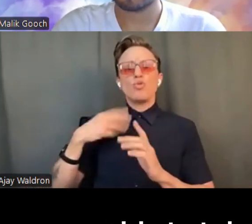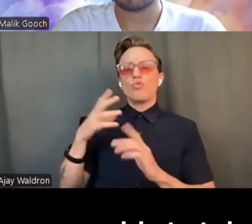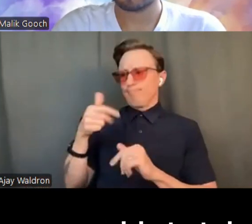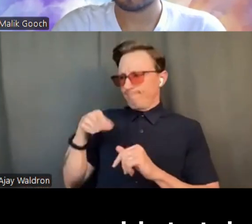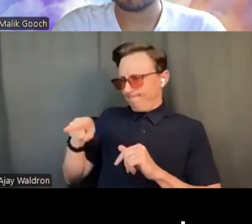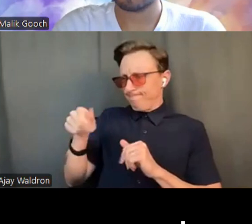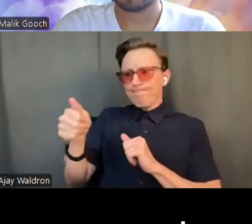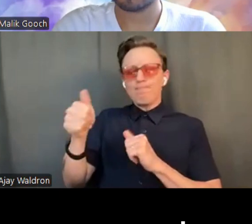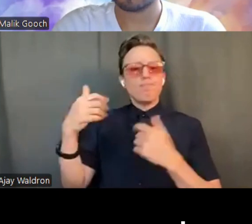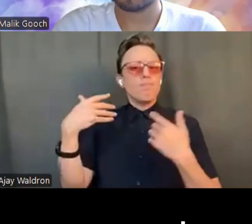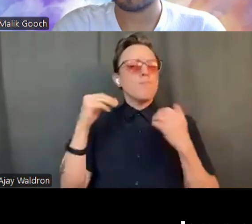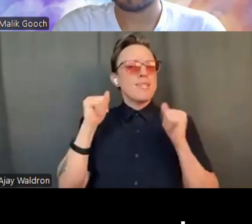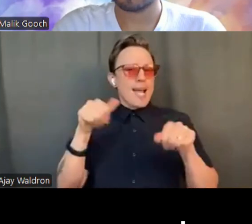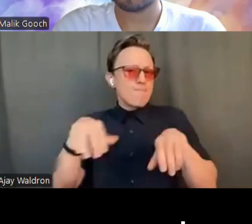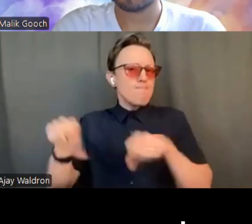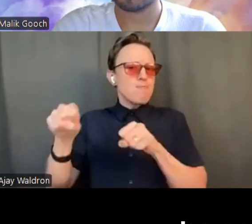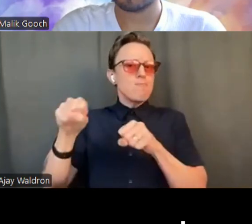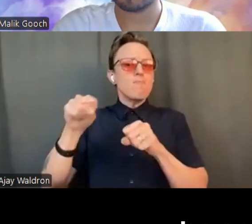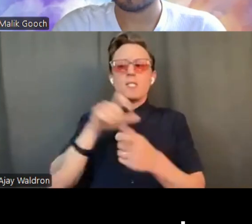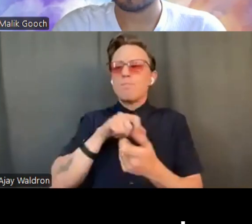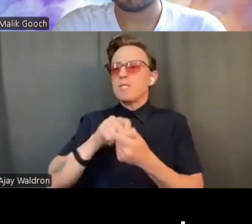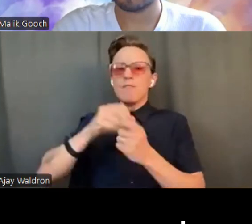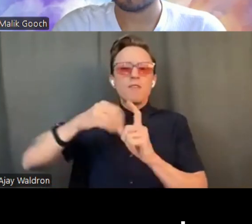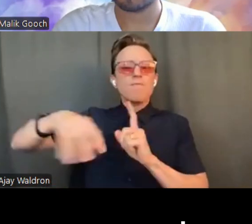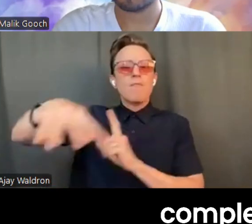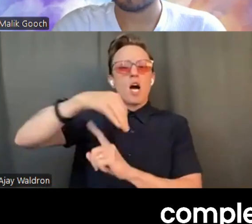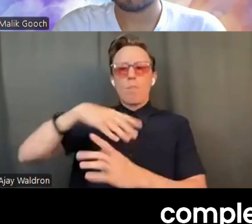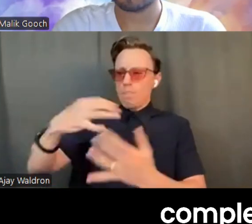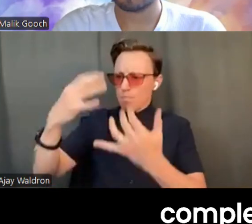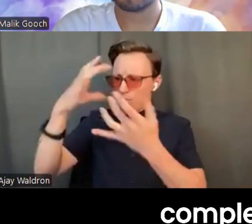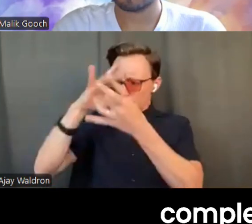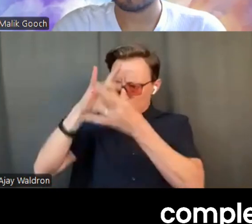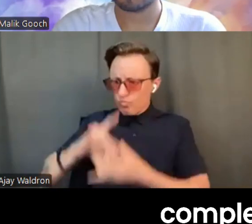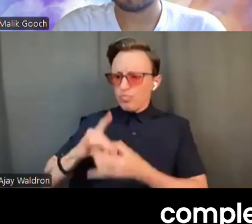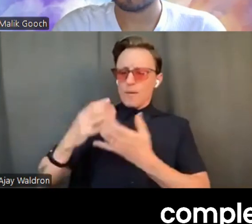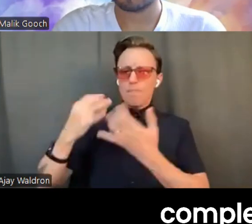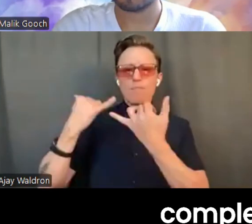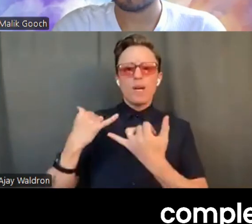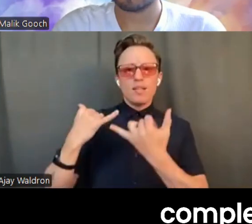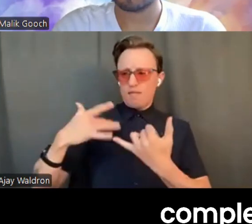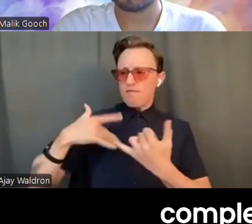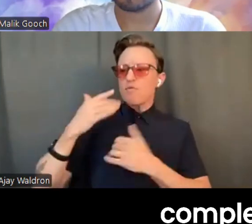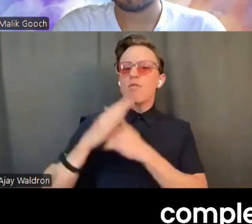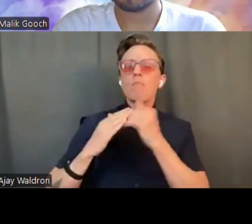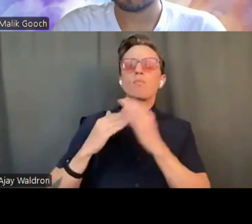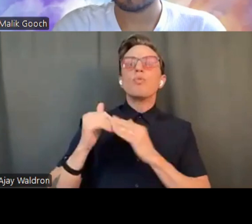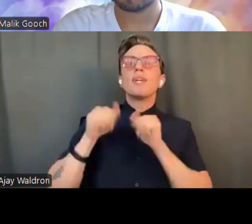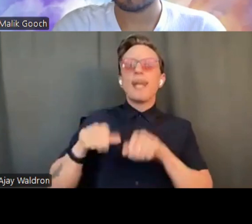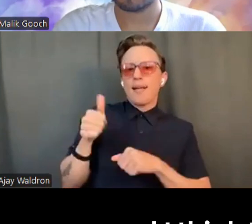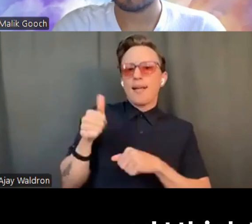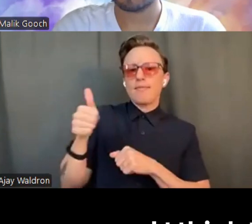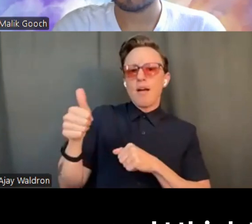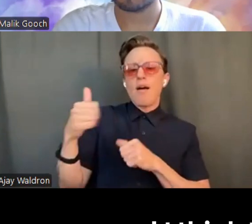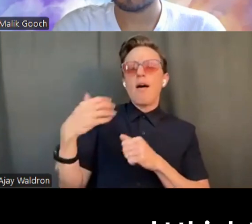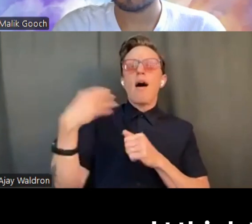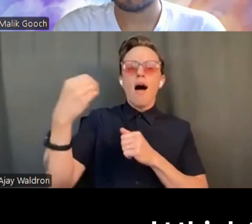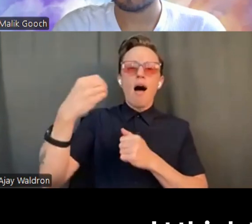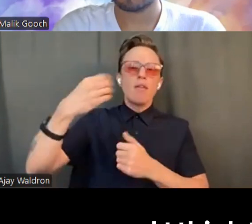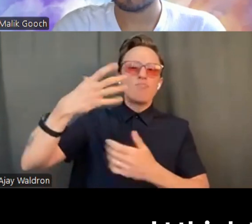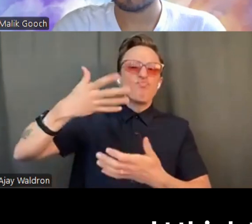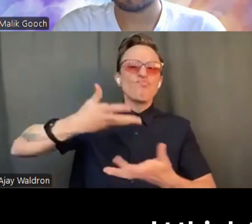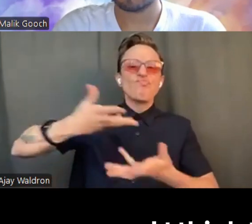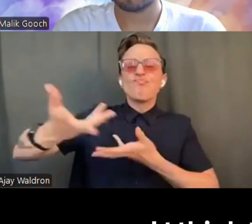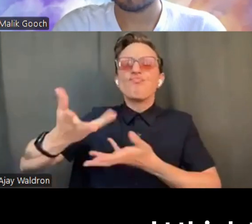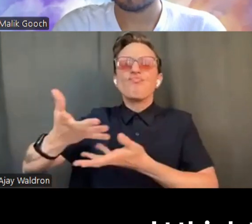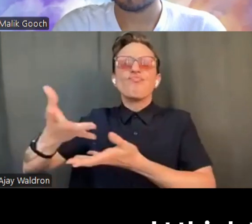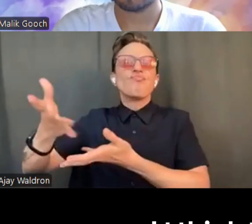environments and be completely present and be completely comfortable in those environments. And I think that's